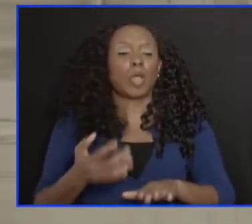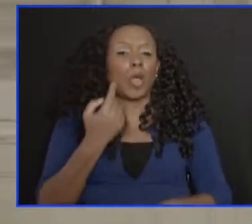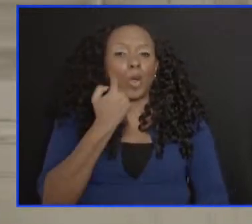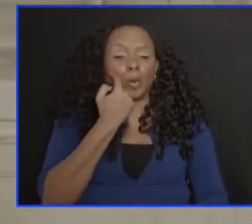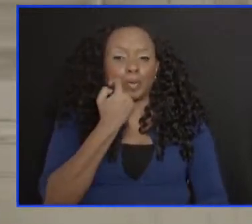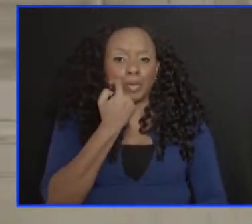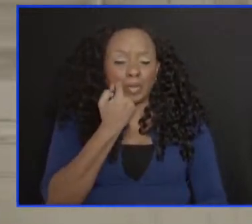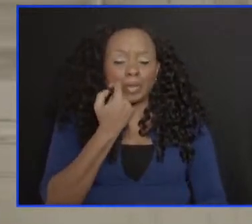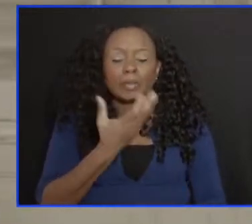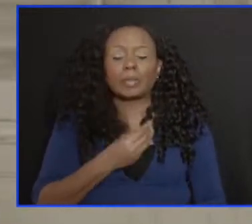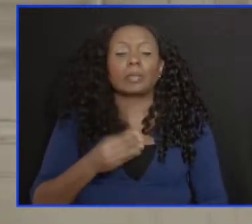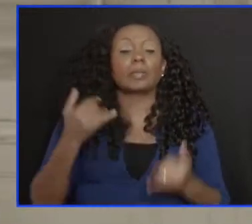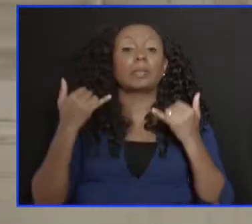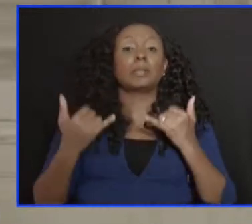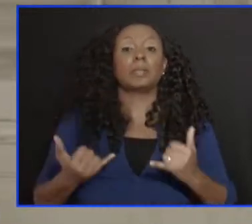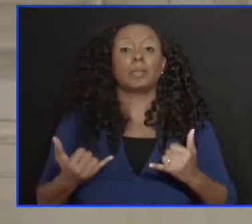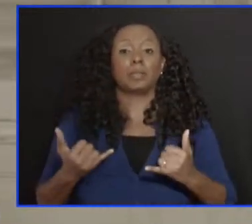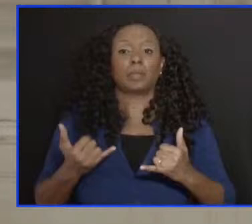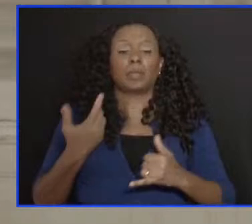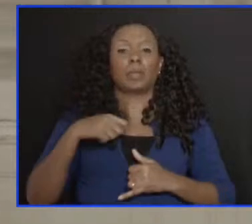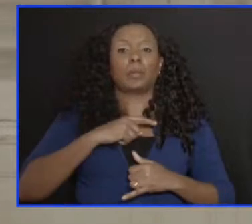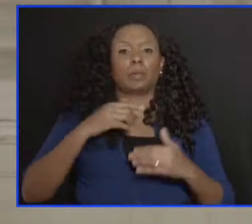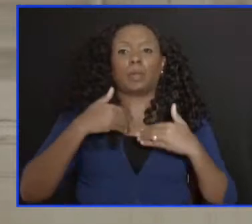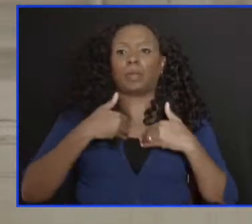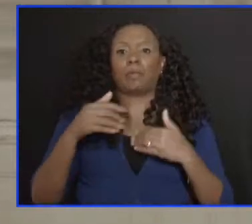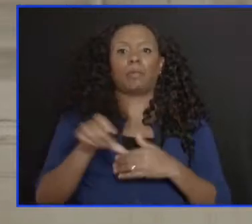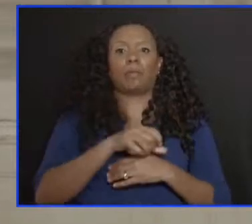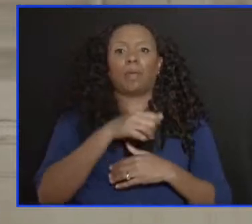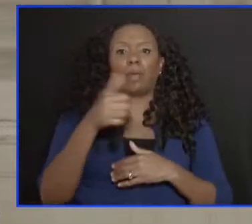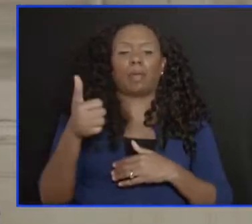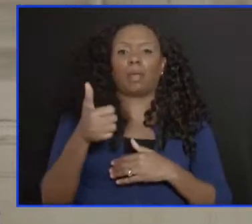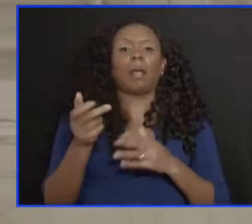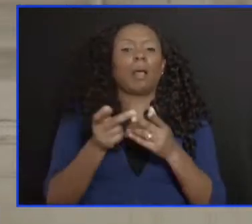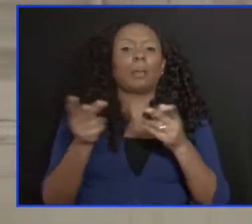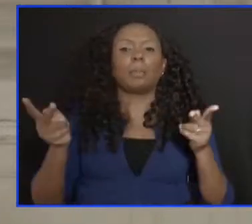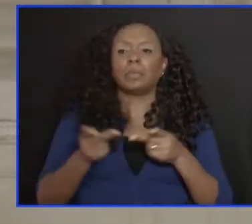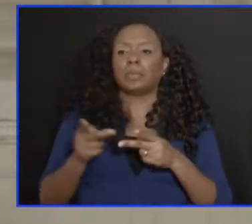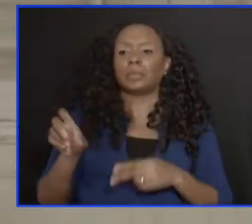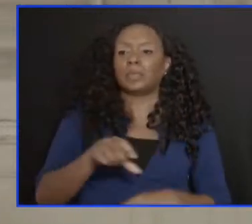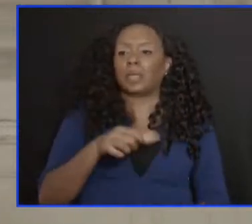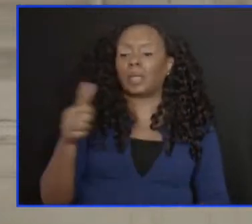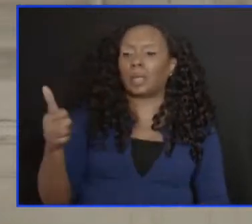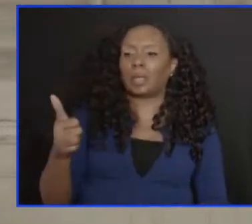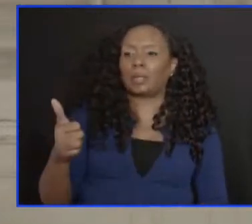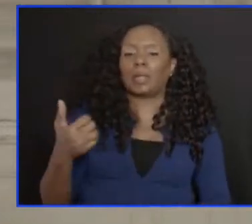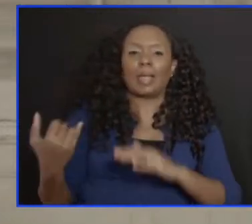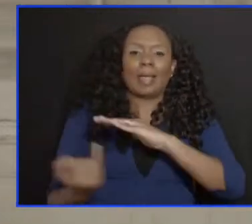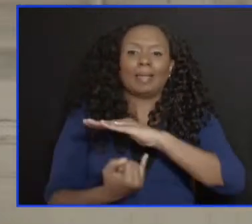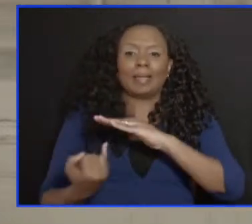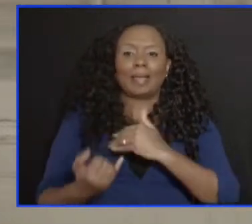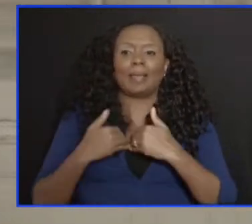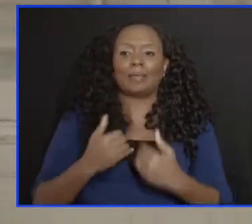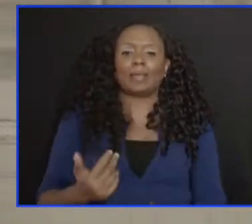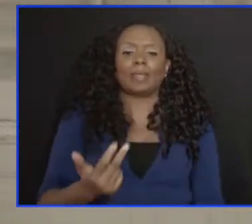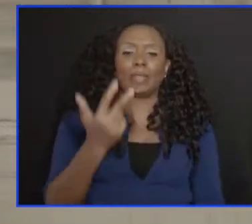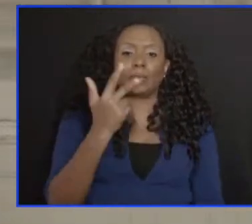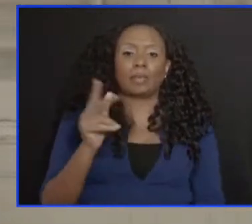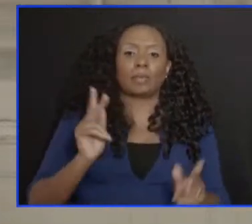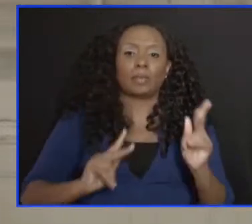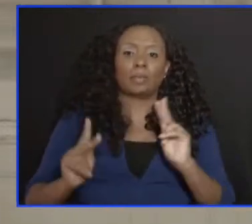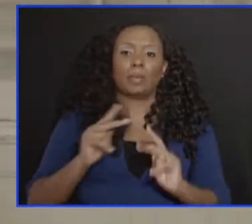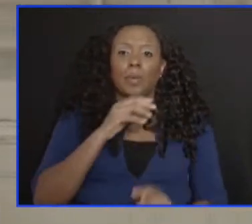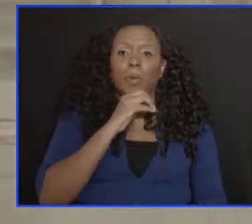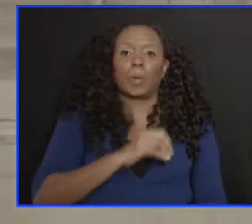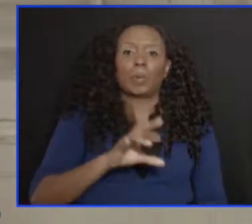facility. And we currently have across the facilities in our primary and secondary isolation 3 individuals between the ages